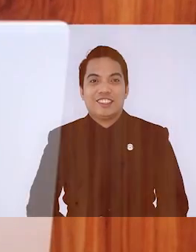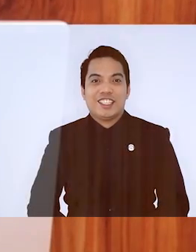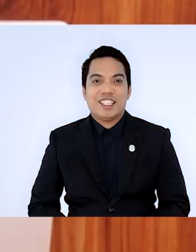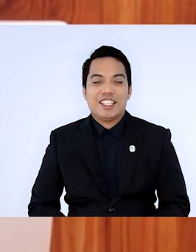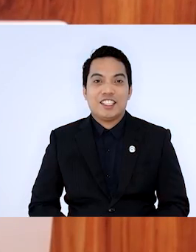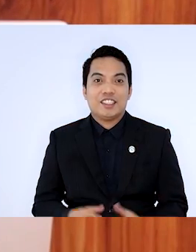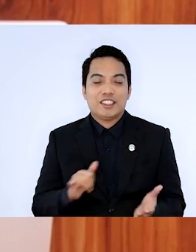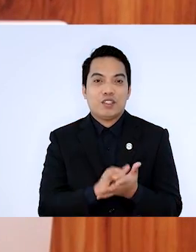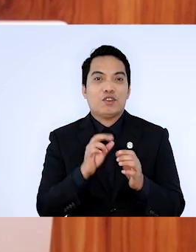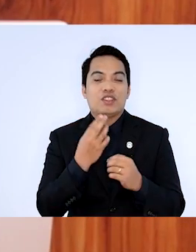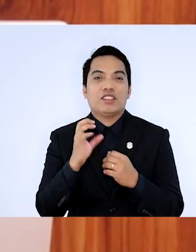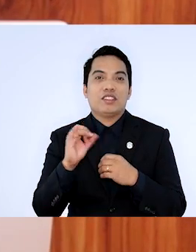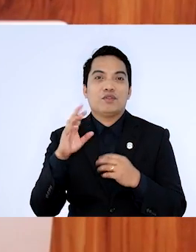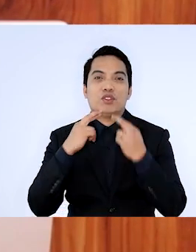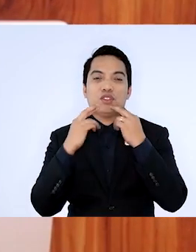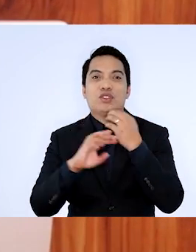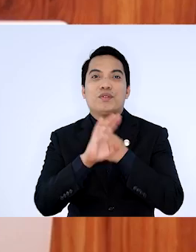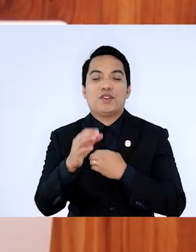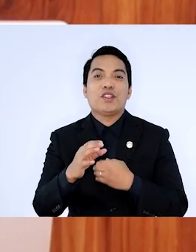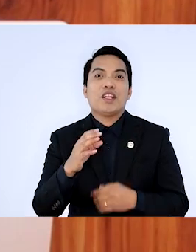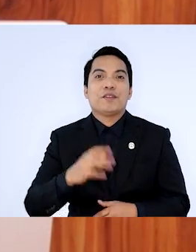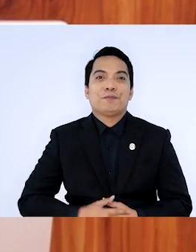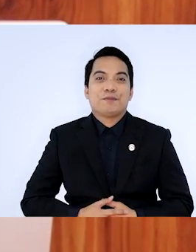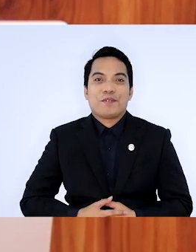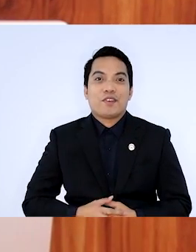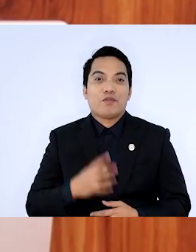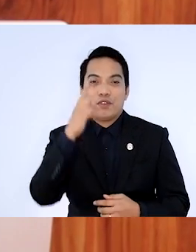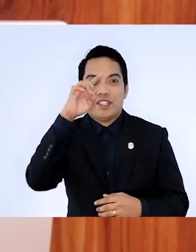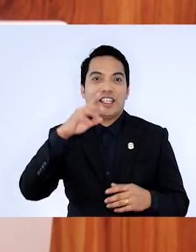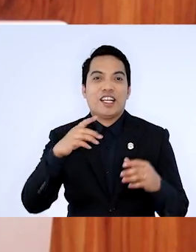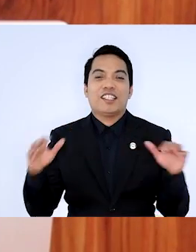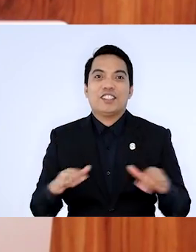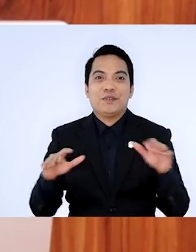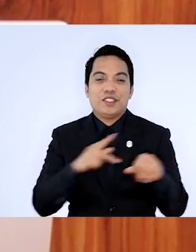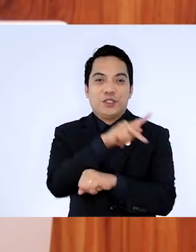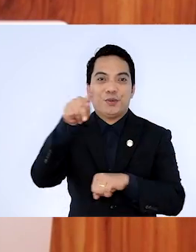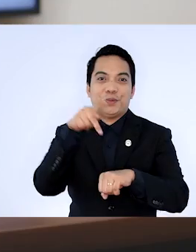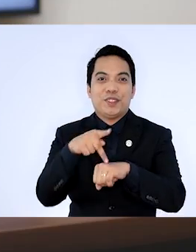That's it for CFO News Abroad. Back to you, Sister Ella, for activities in the